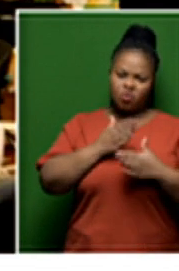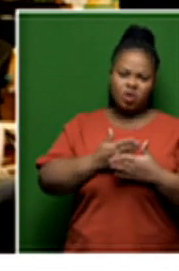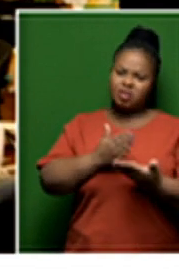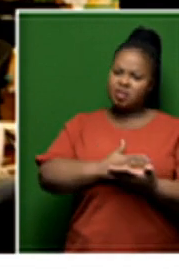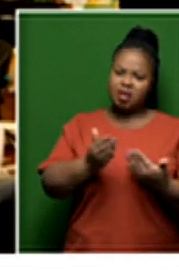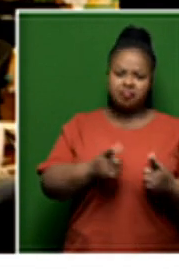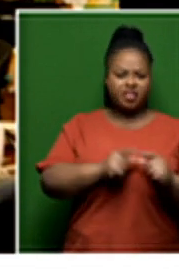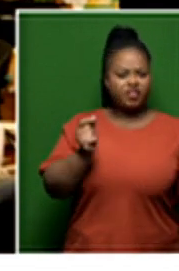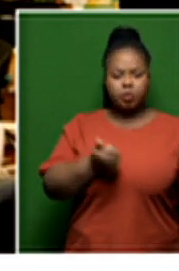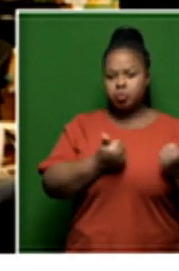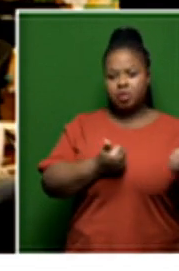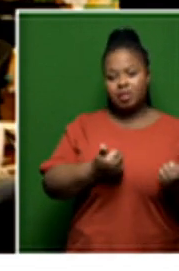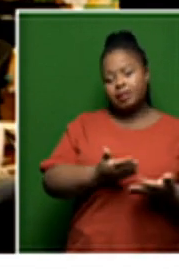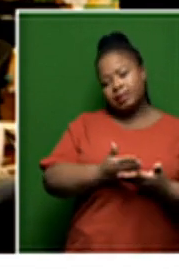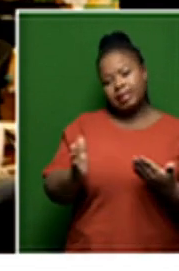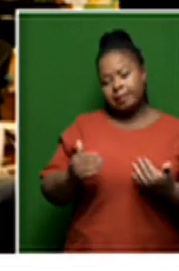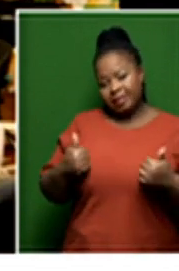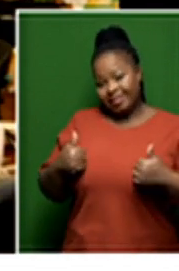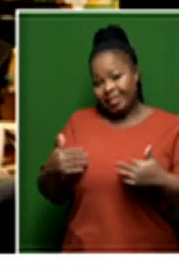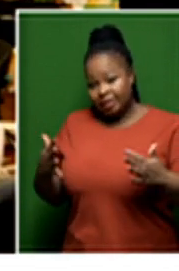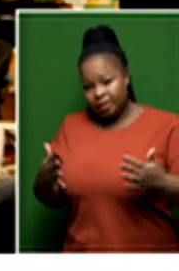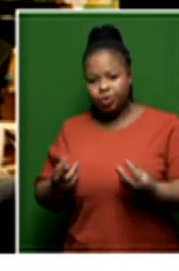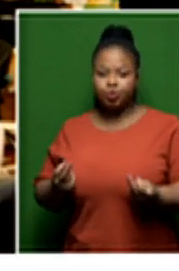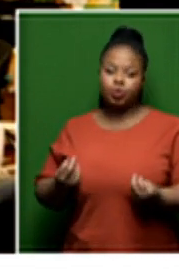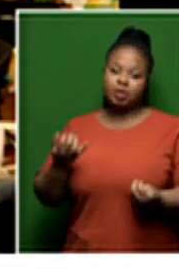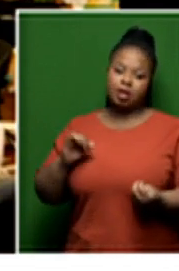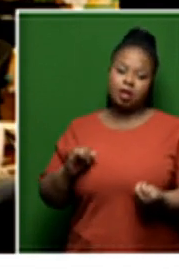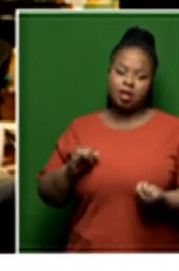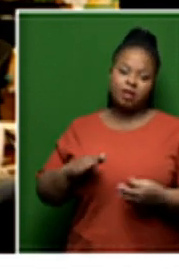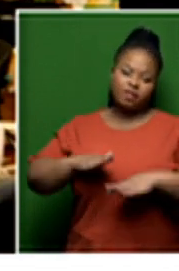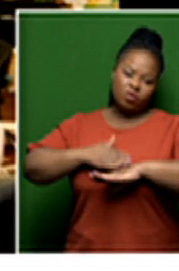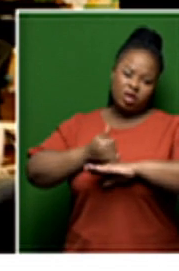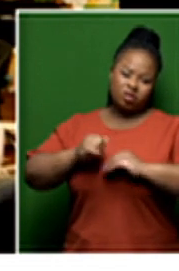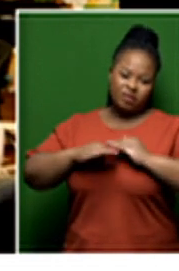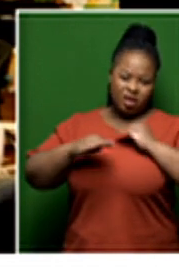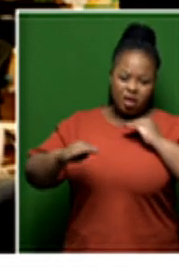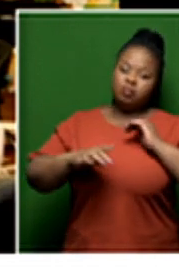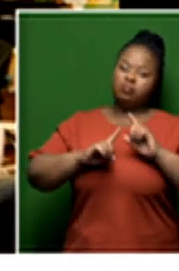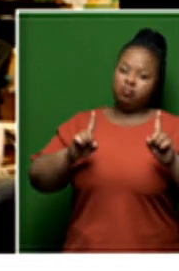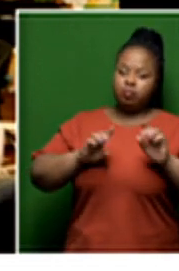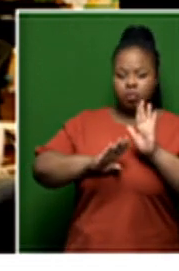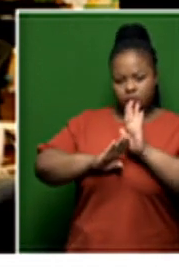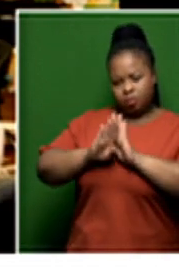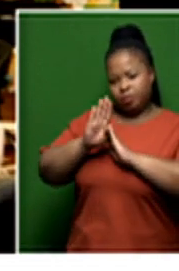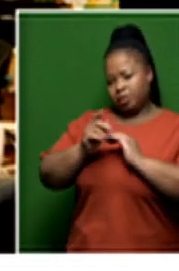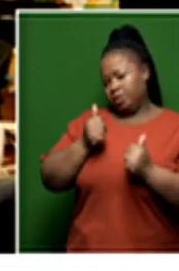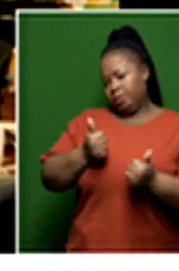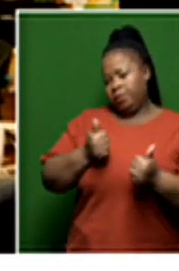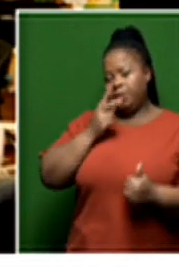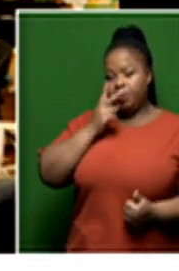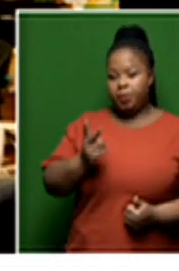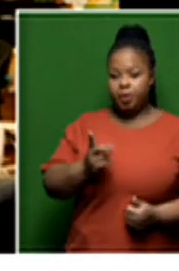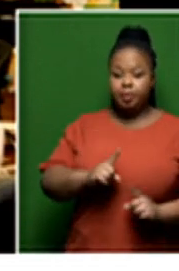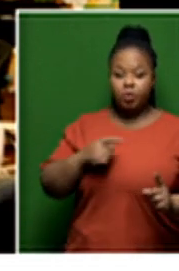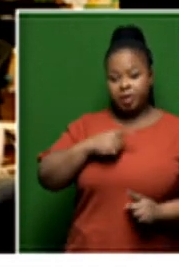done, in others still at foundation phase. But we are making good progress, so we believe that we should be able